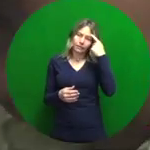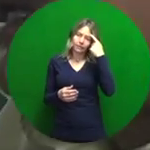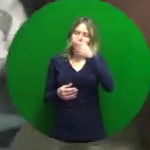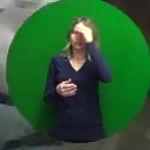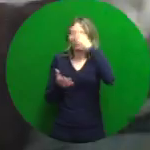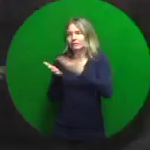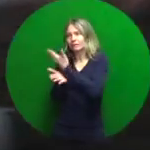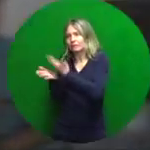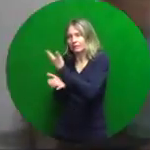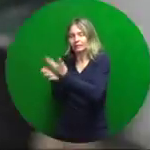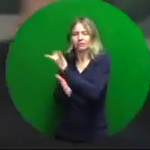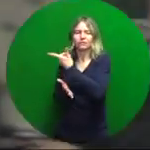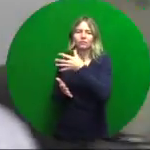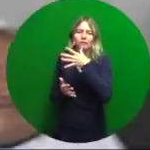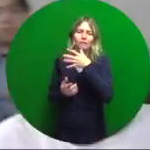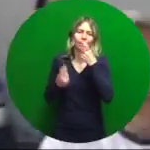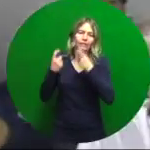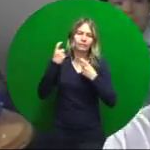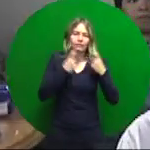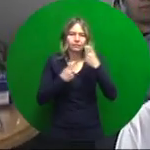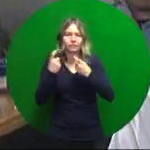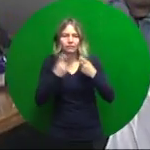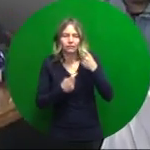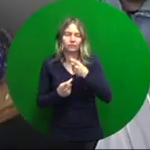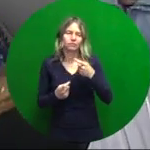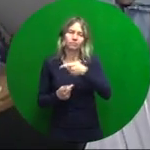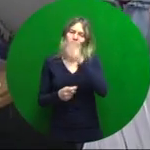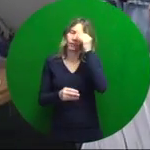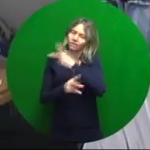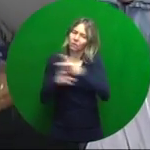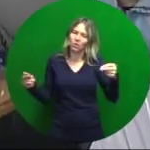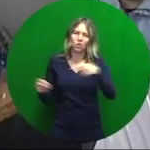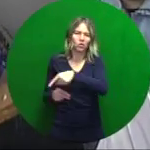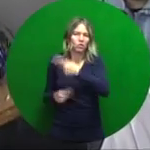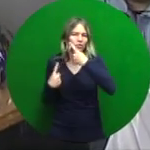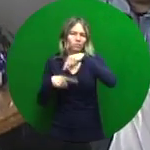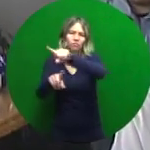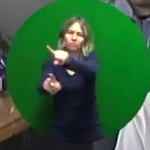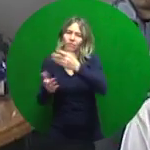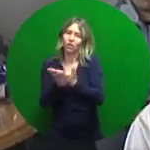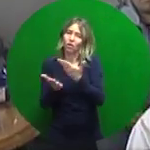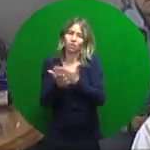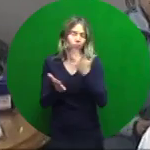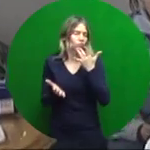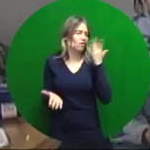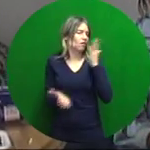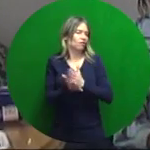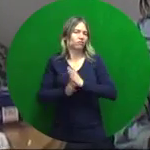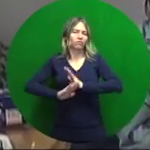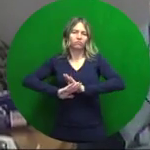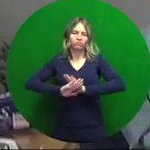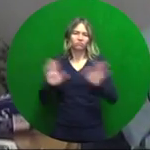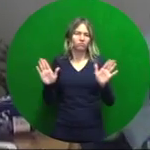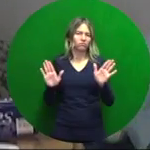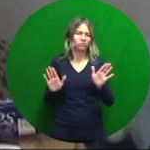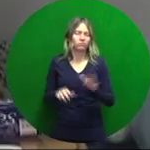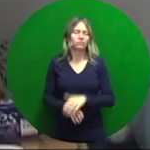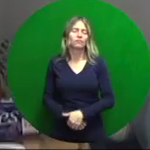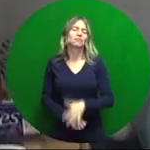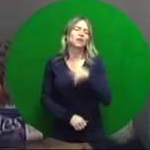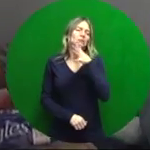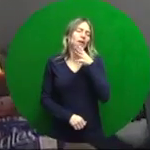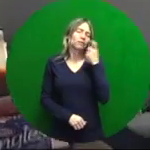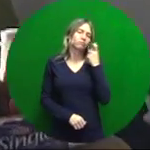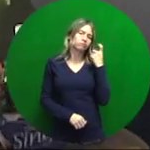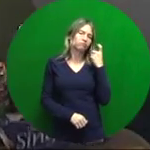mom was that his foster parents were mistreating him, and as soon as he wanted to stop going to